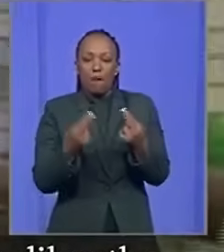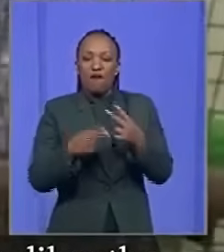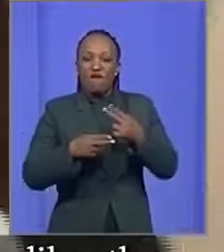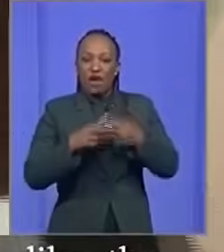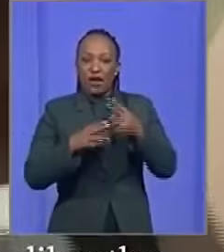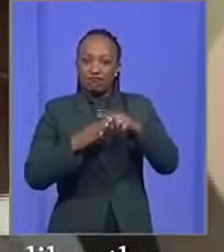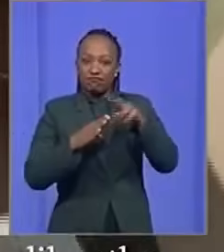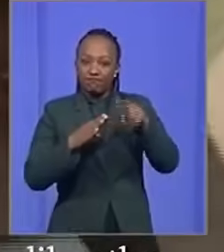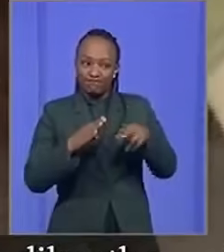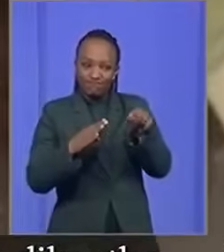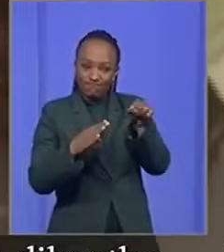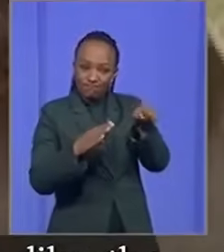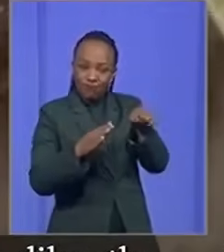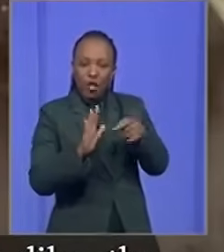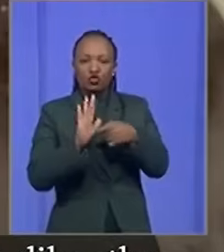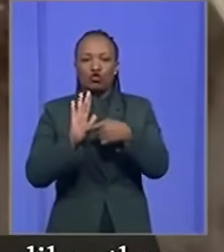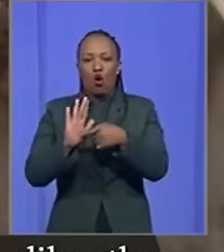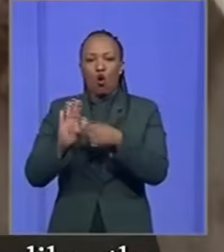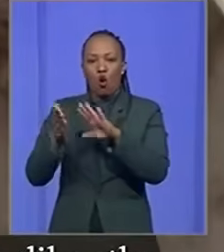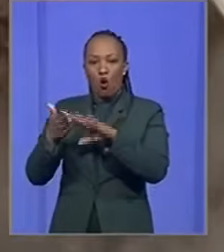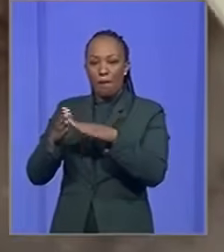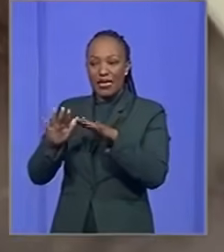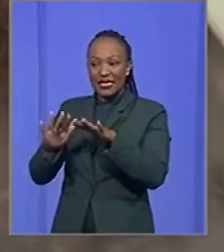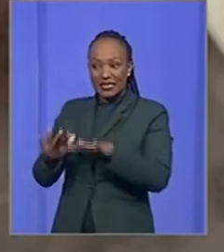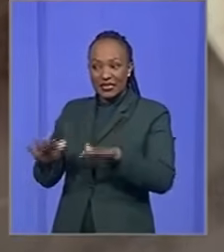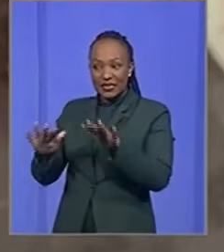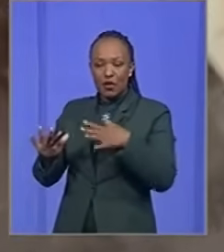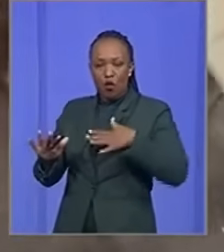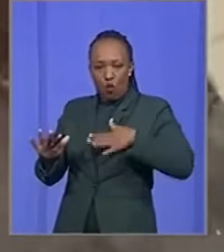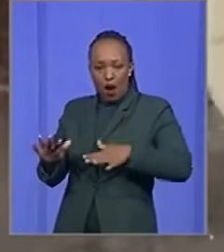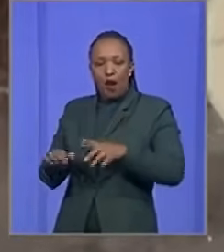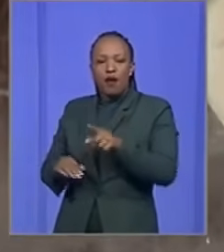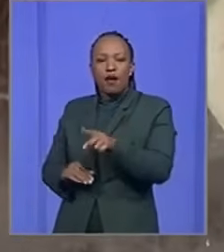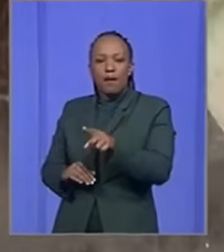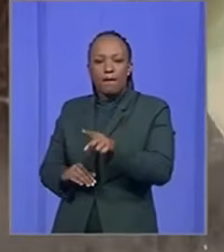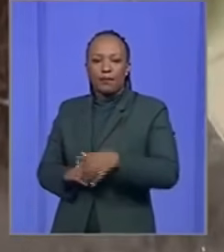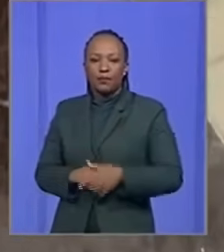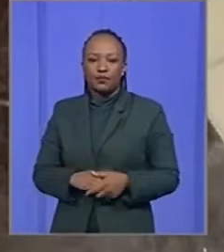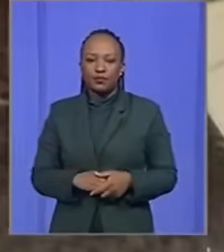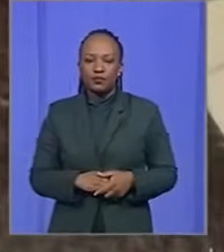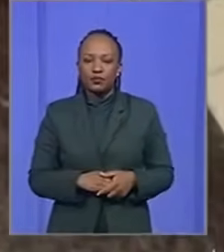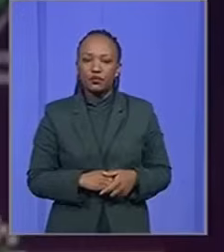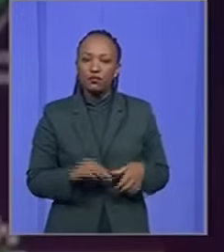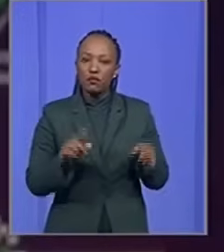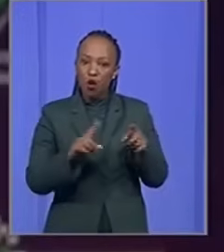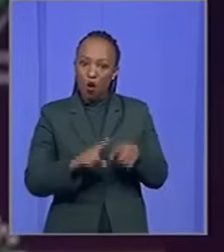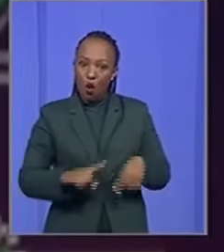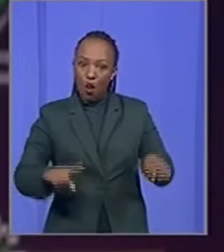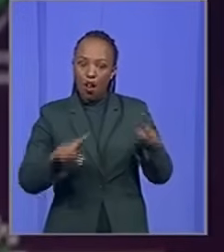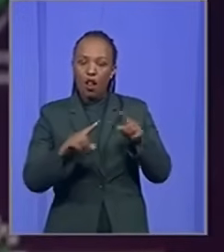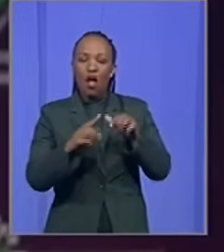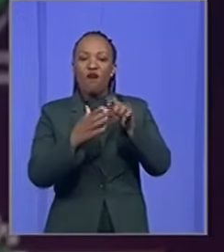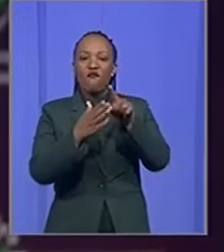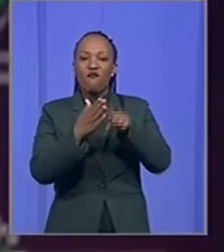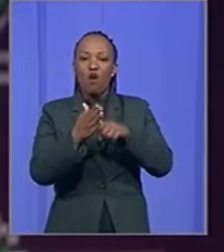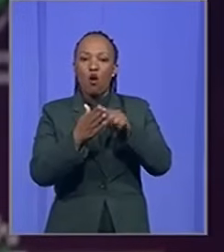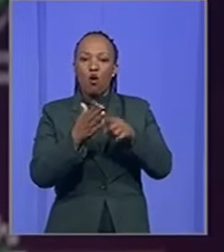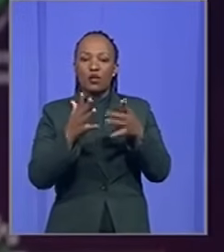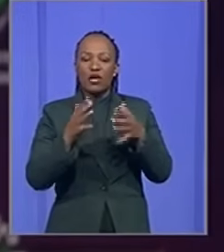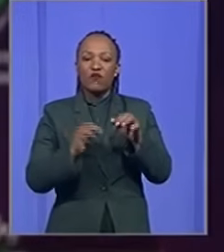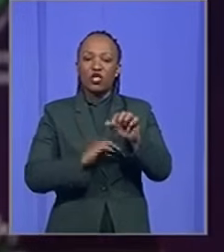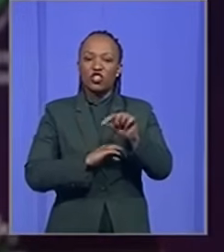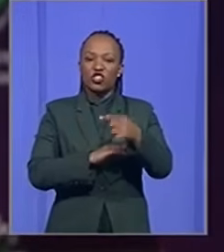ke baahi. This is 1.5 times of the voters of all G7 countries,